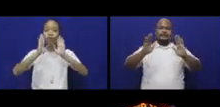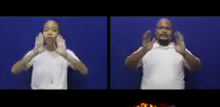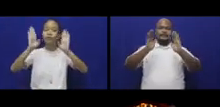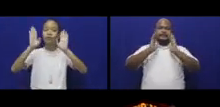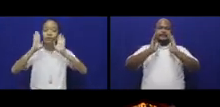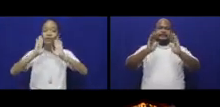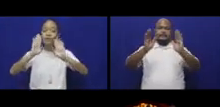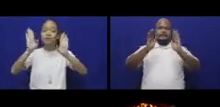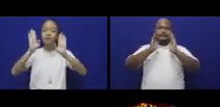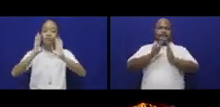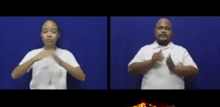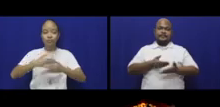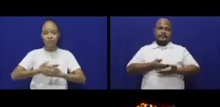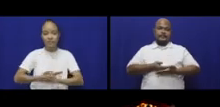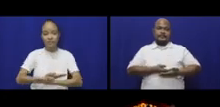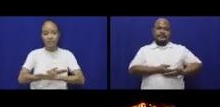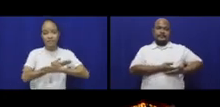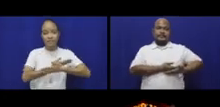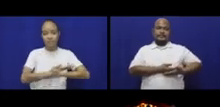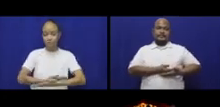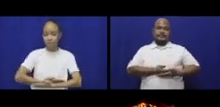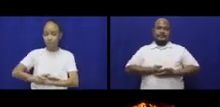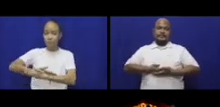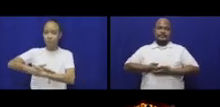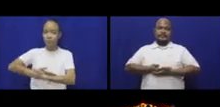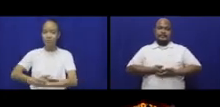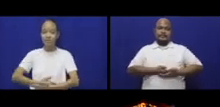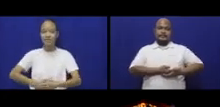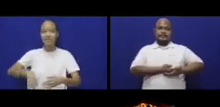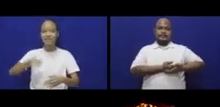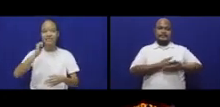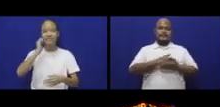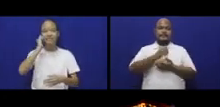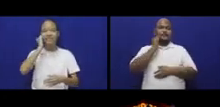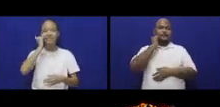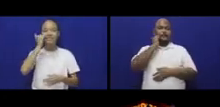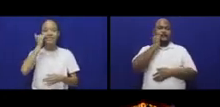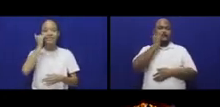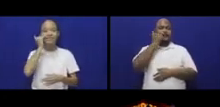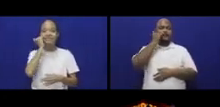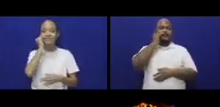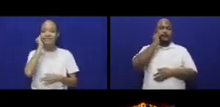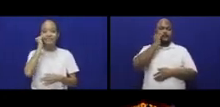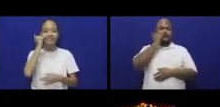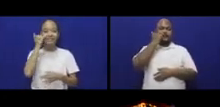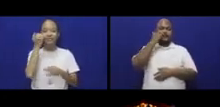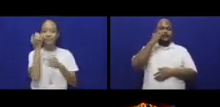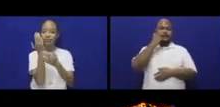Holy infant, so tender